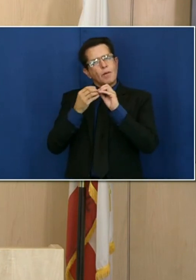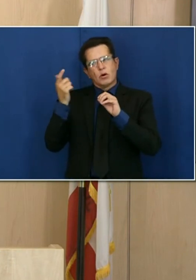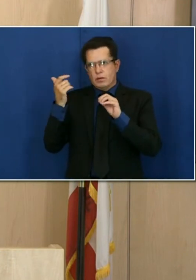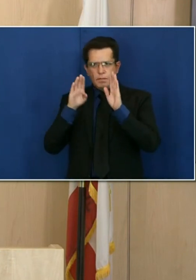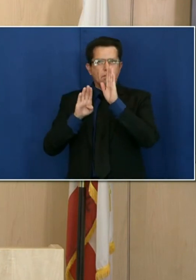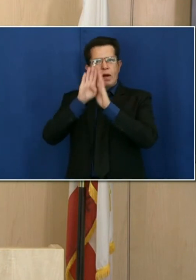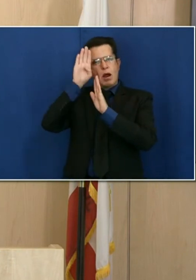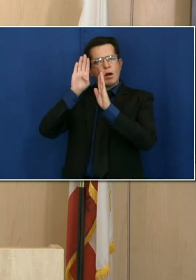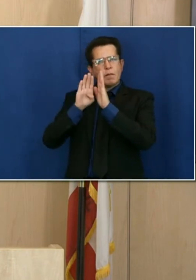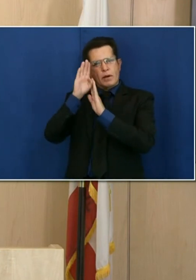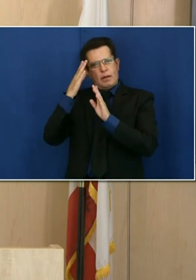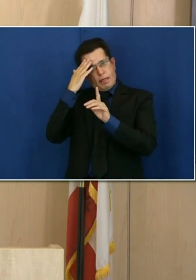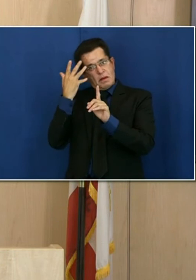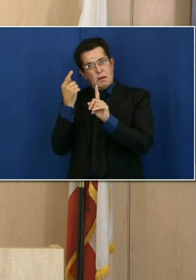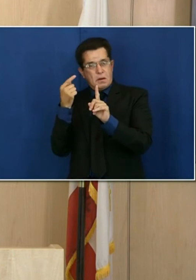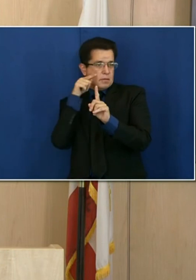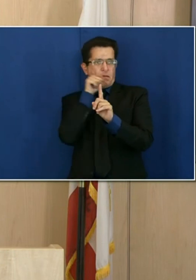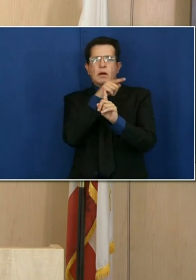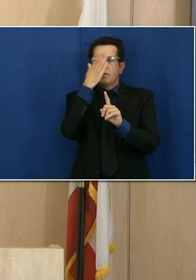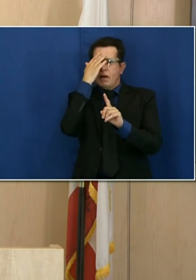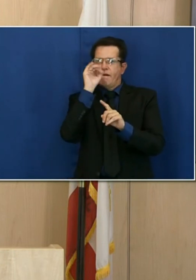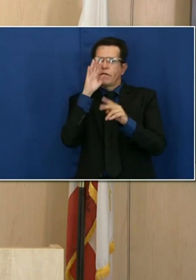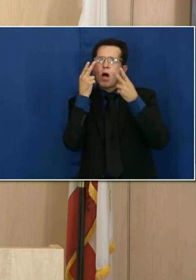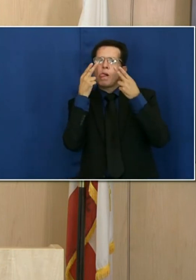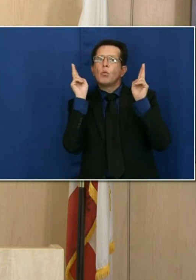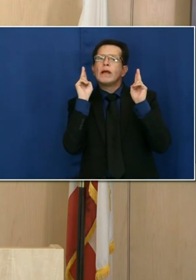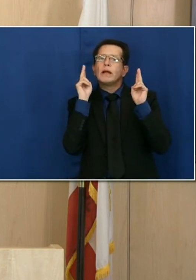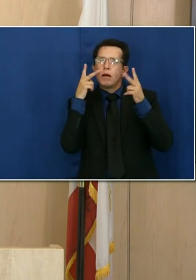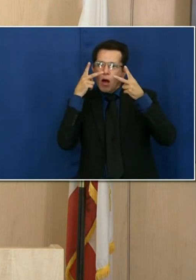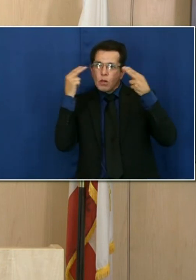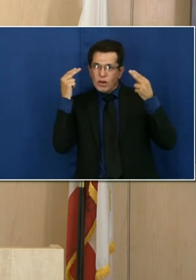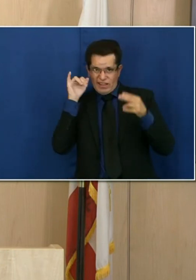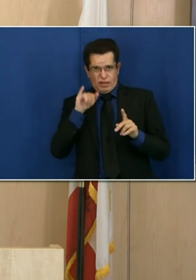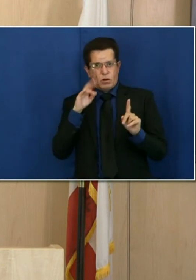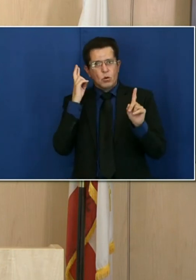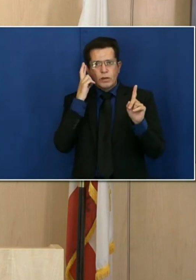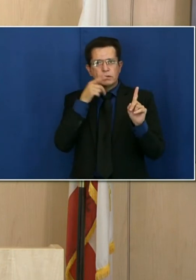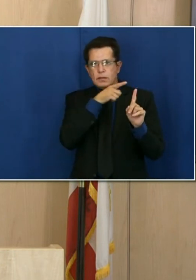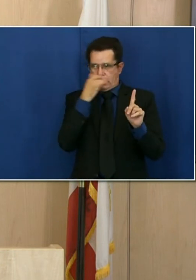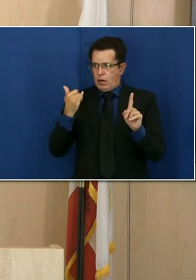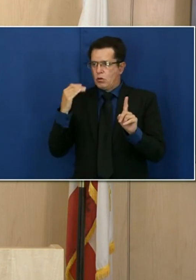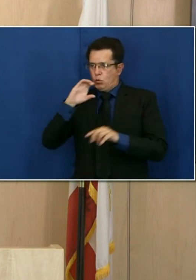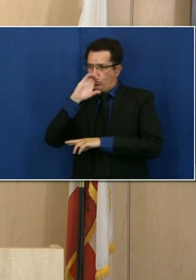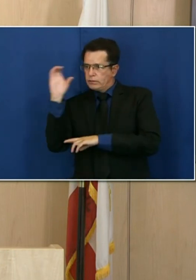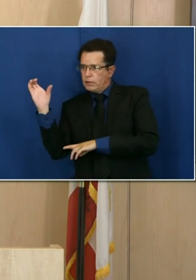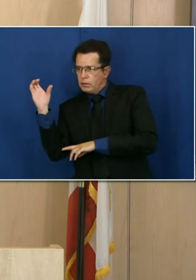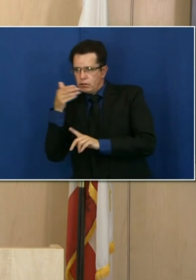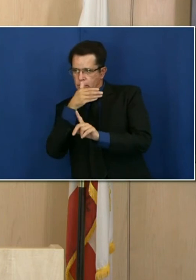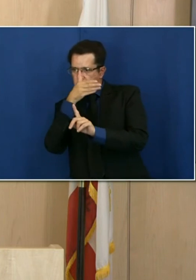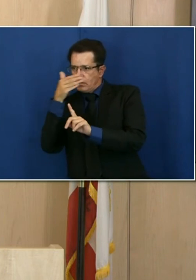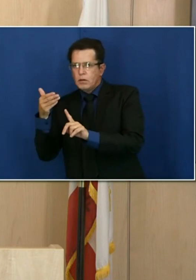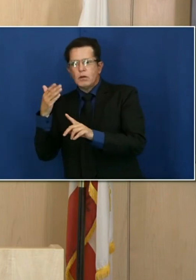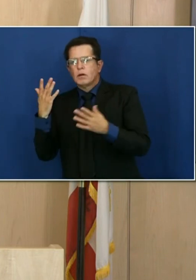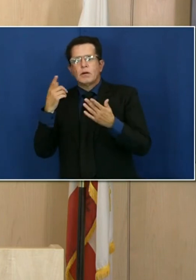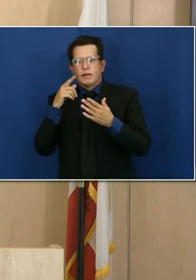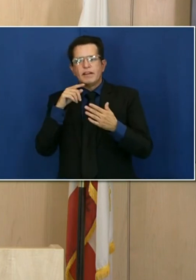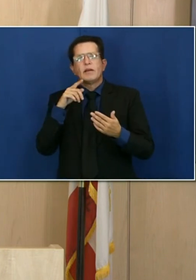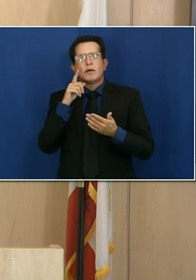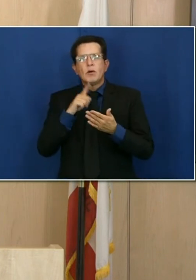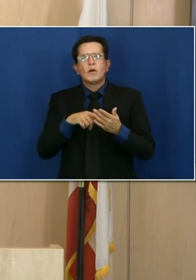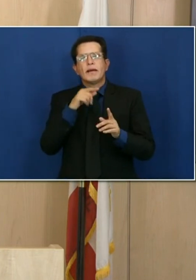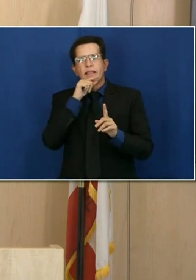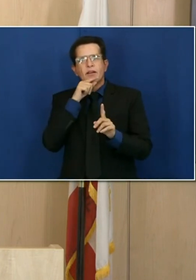taken place on Halloween? If so, with the holidays around the corner, what specific recommendations do you have to avoid the spread of COVID-19? Okay,